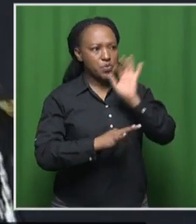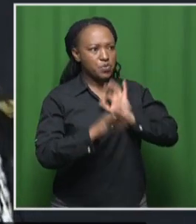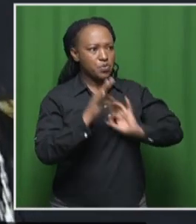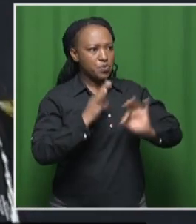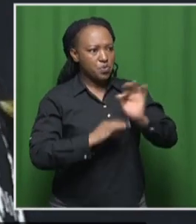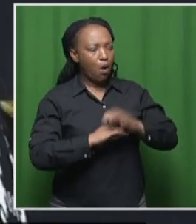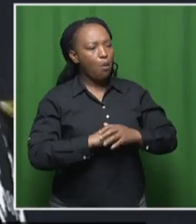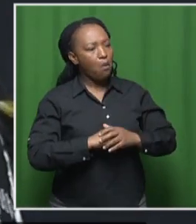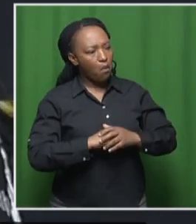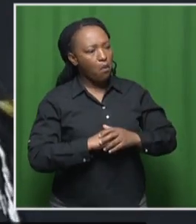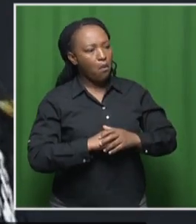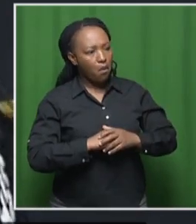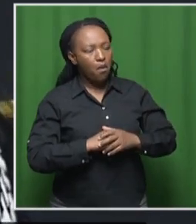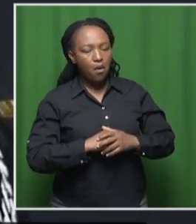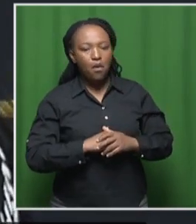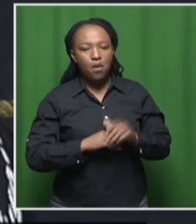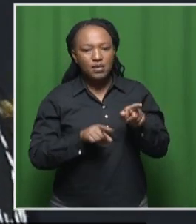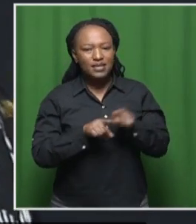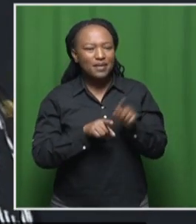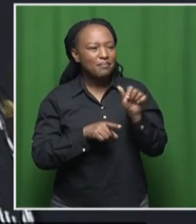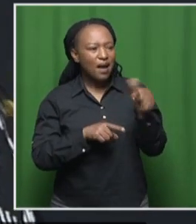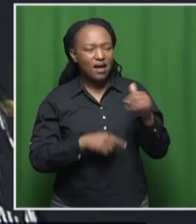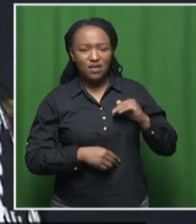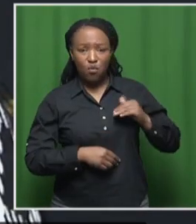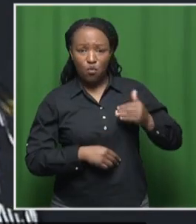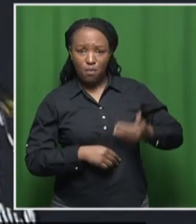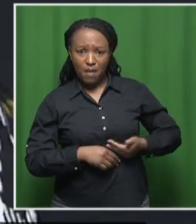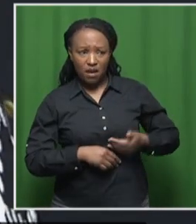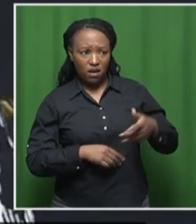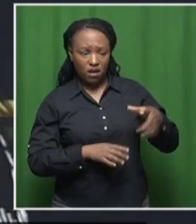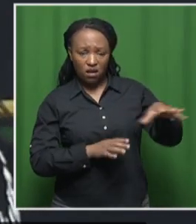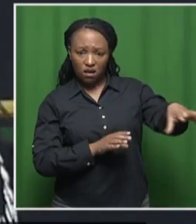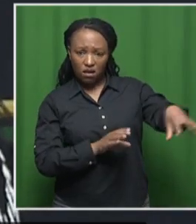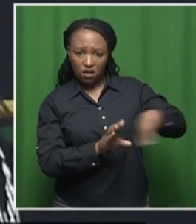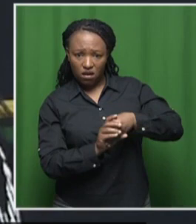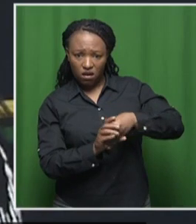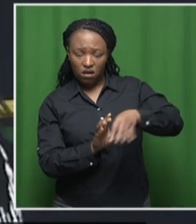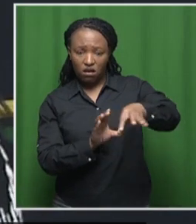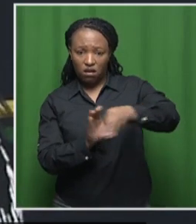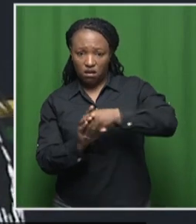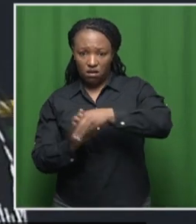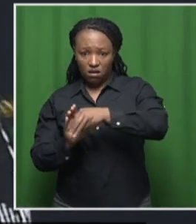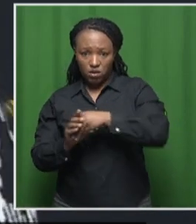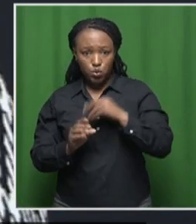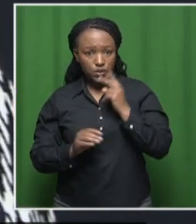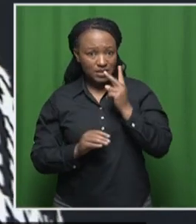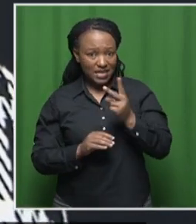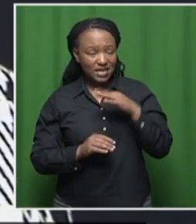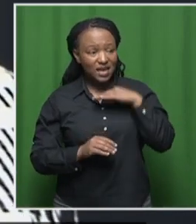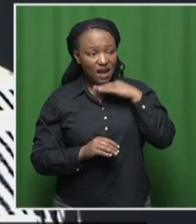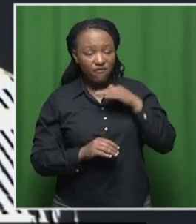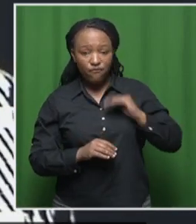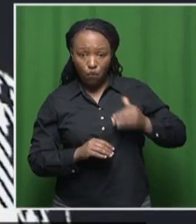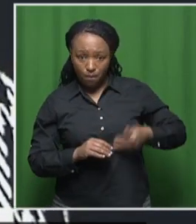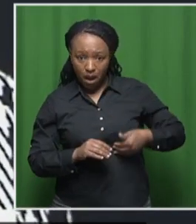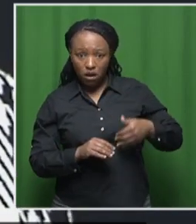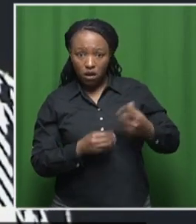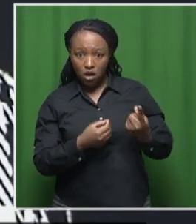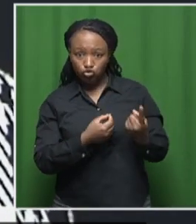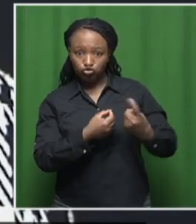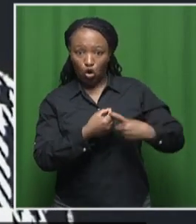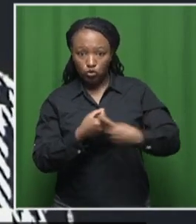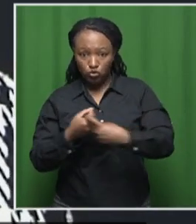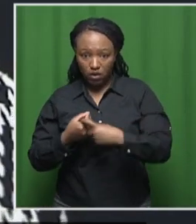what are you seeing in terms of other women coming into the fold? Are you seeing enough coming in? Okay, so since I joined